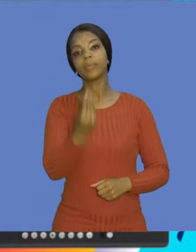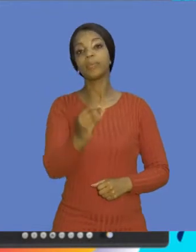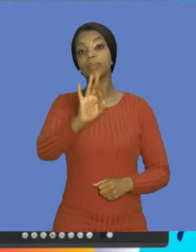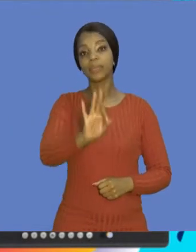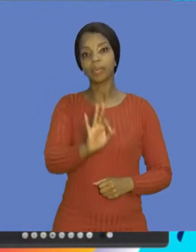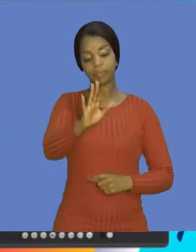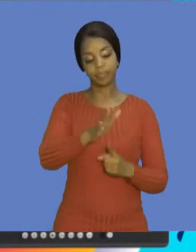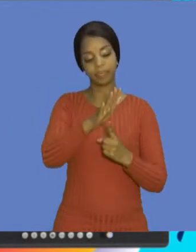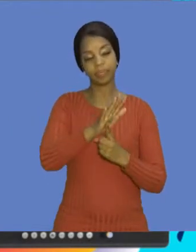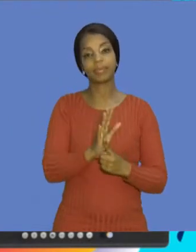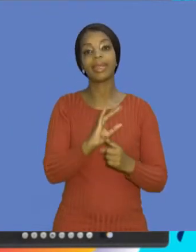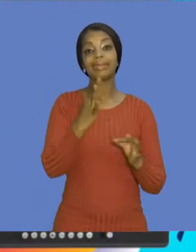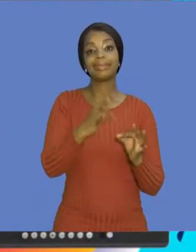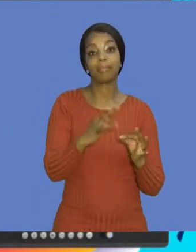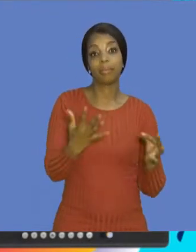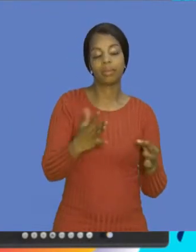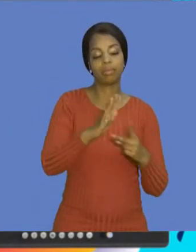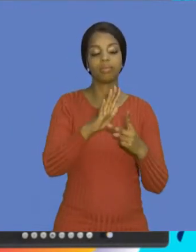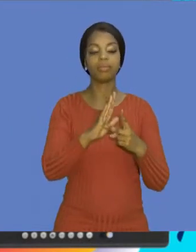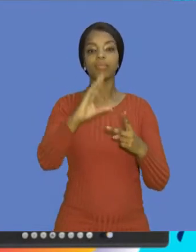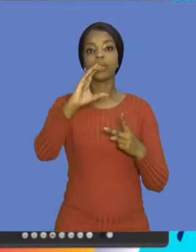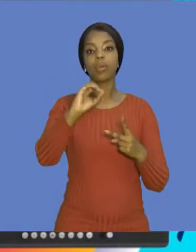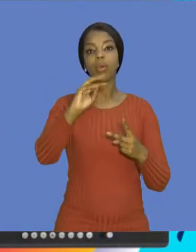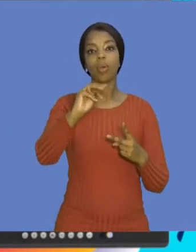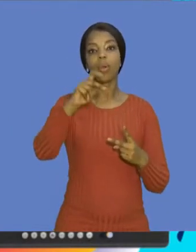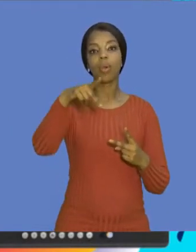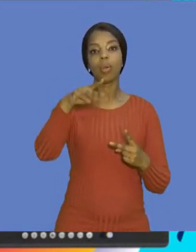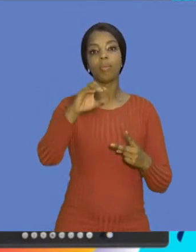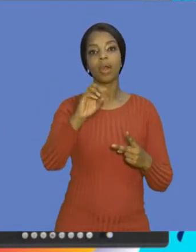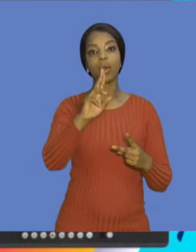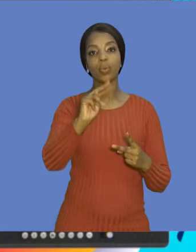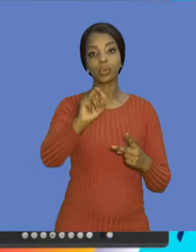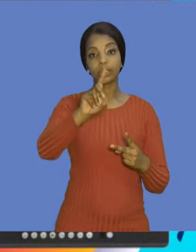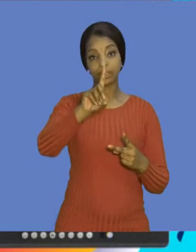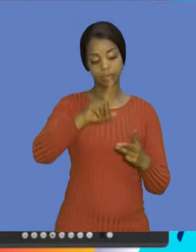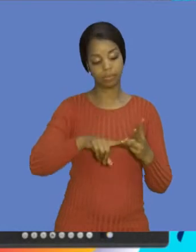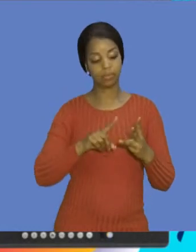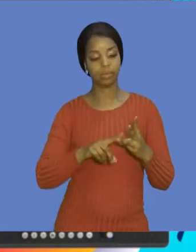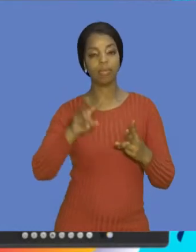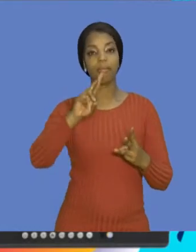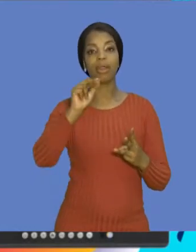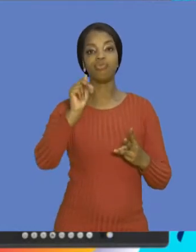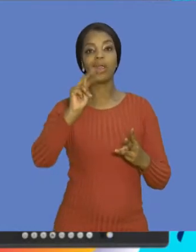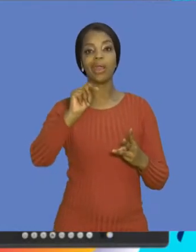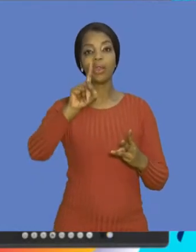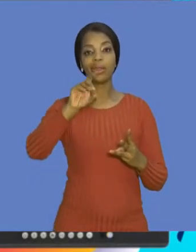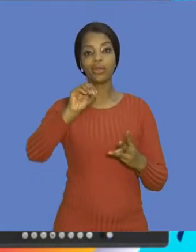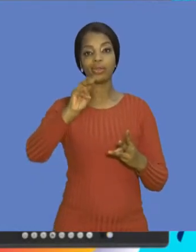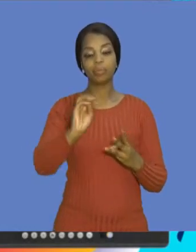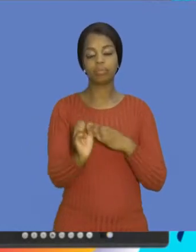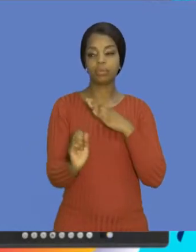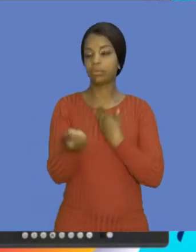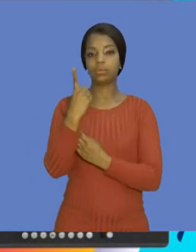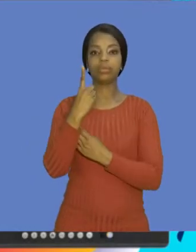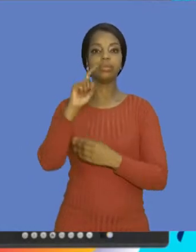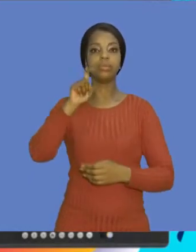growth, it can be your compound growth, and it can also be your random growth. Your random growth will be what depends on the stock